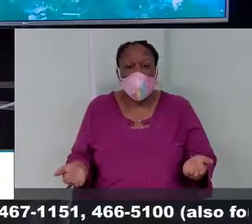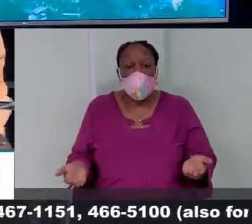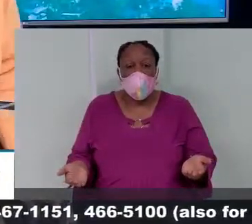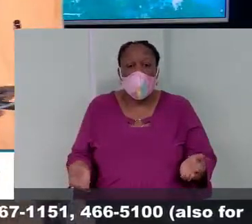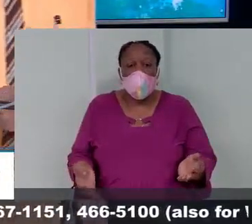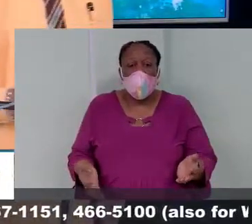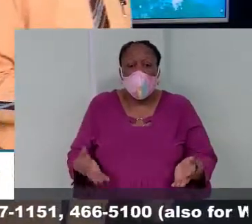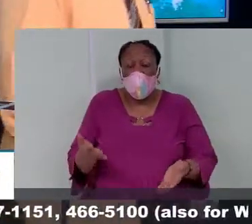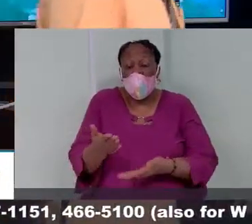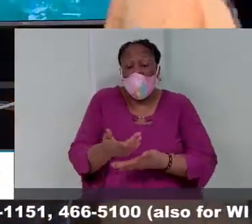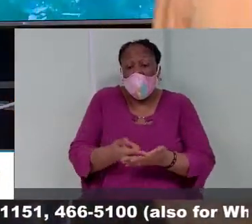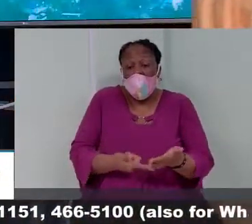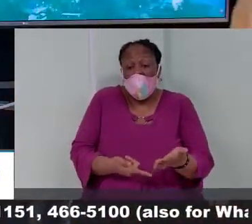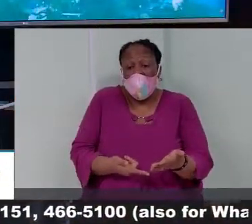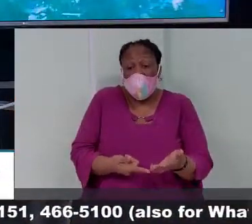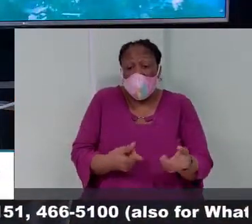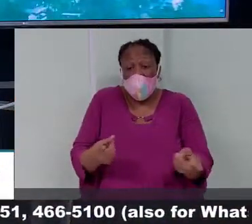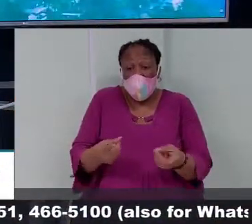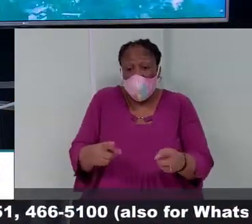Dr. Wilkinson.